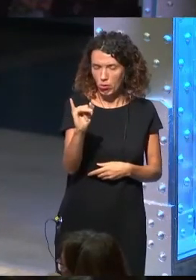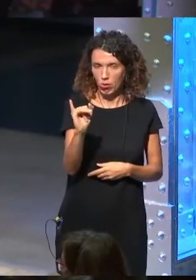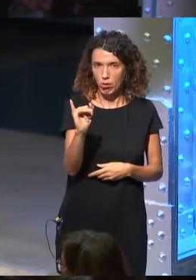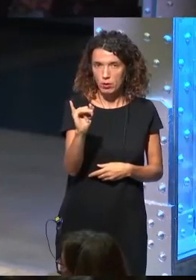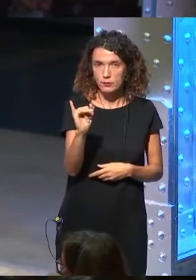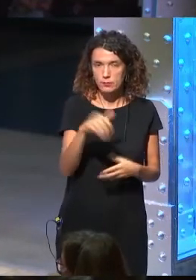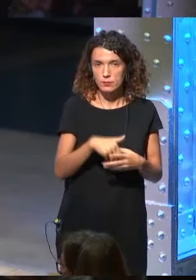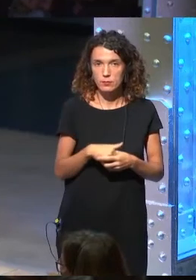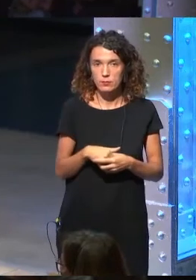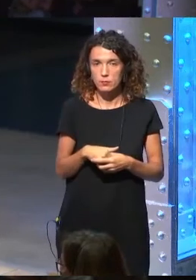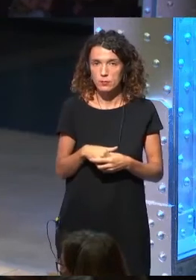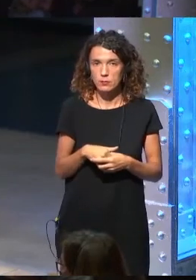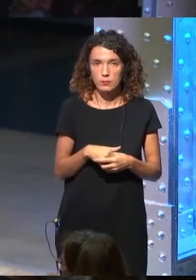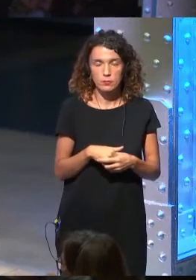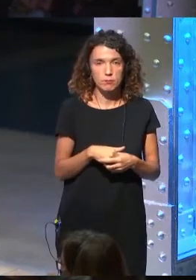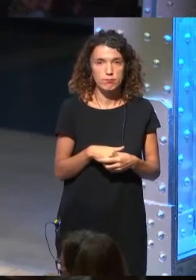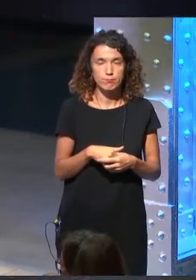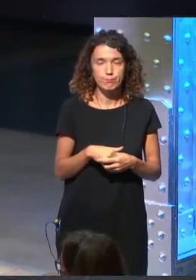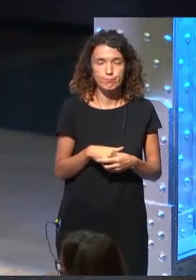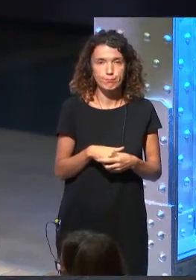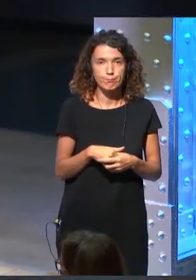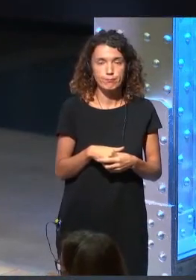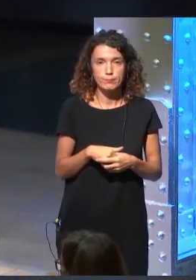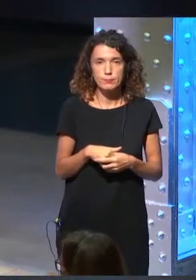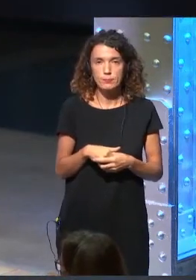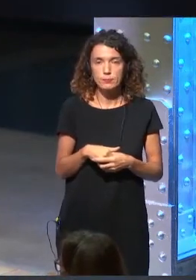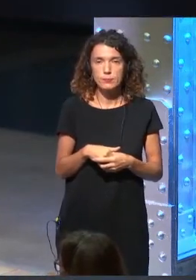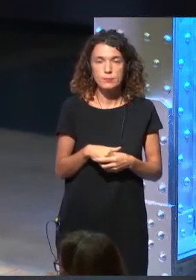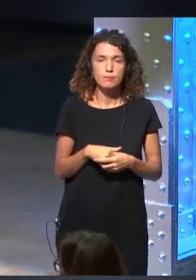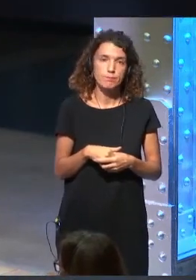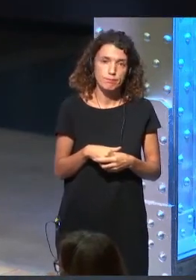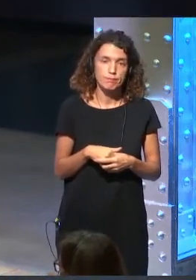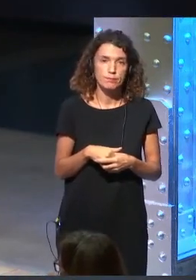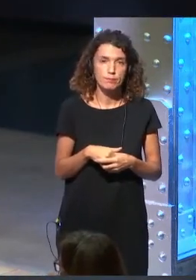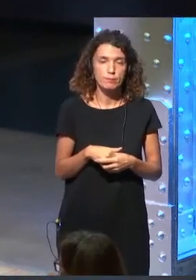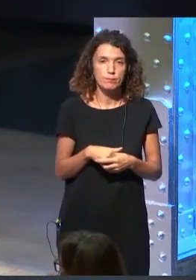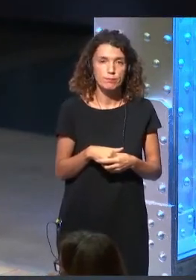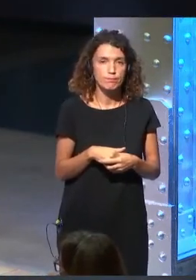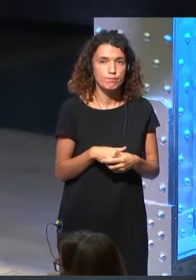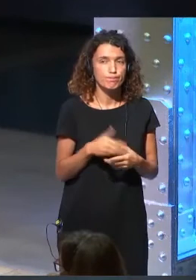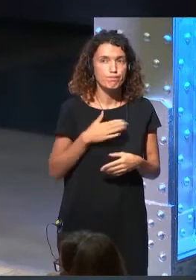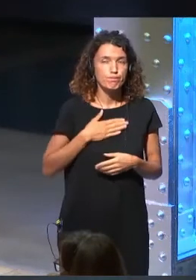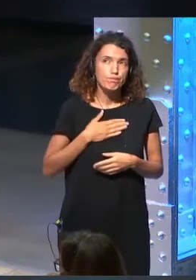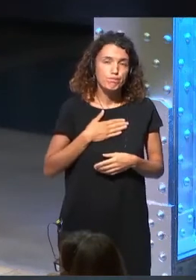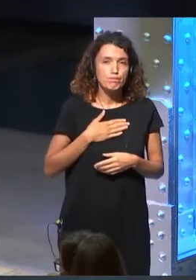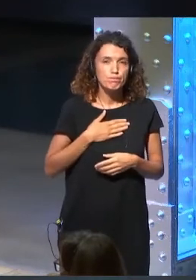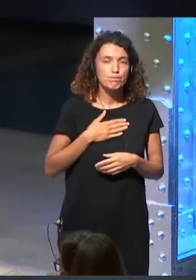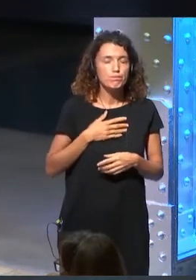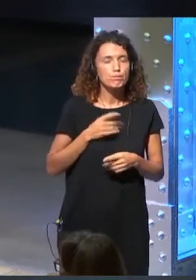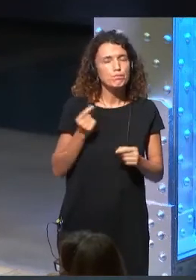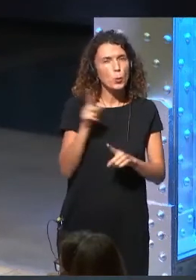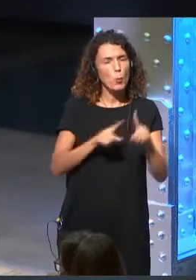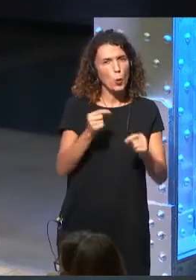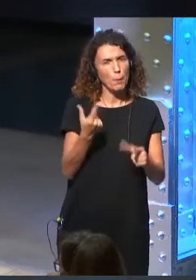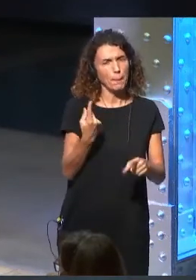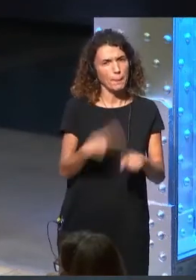a sense, my problem is slightly different from yours, that if you